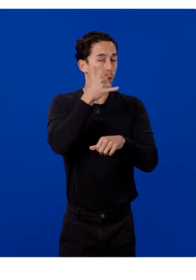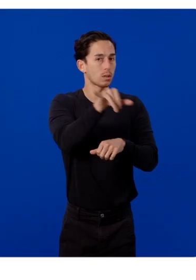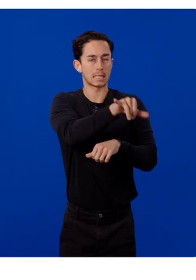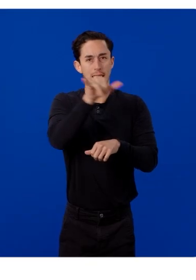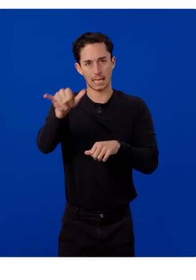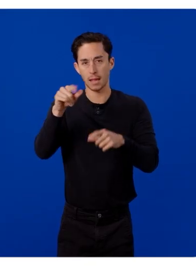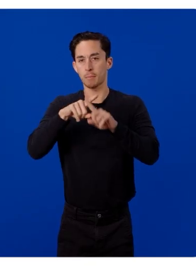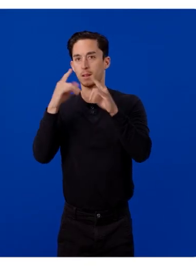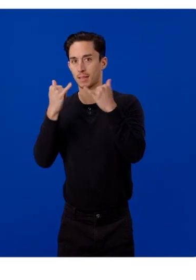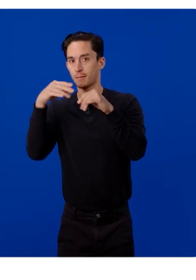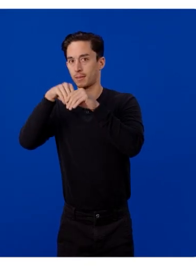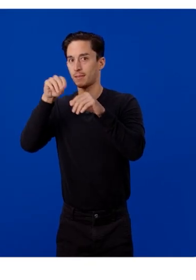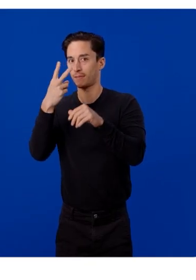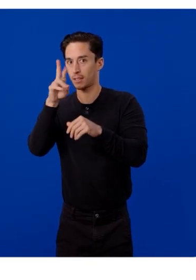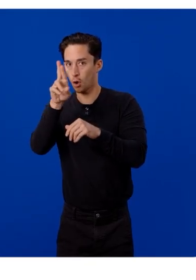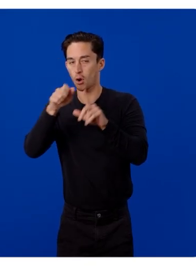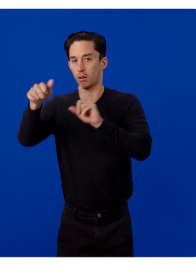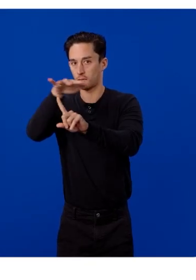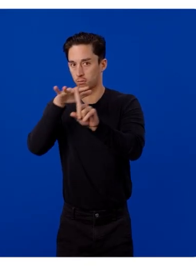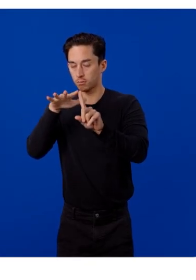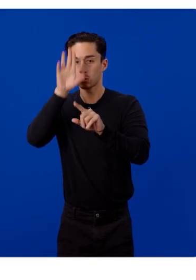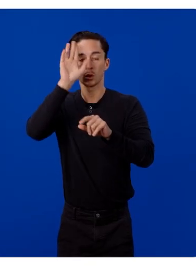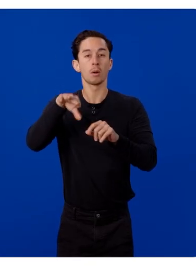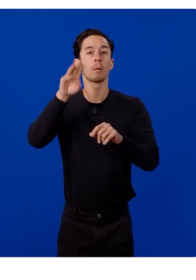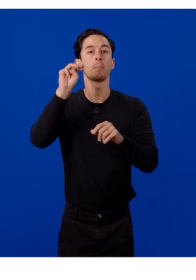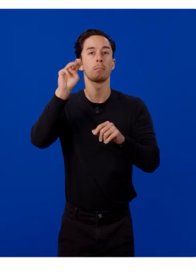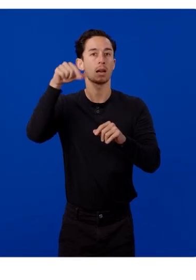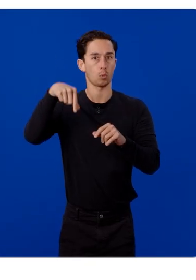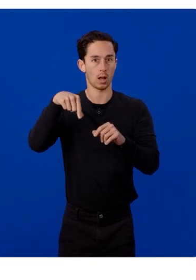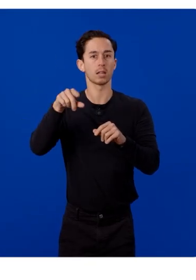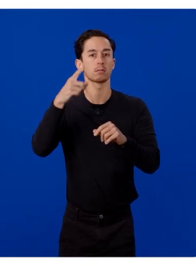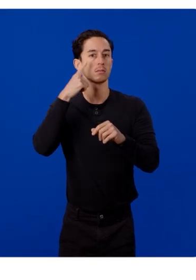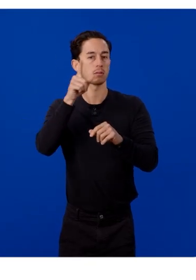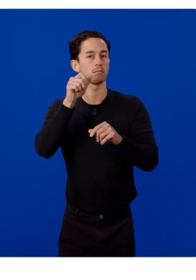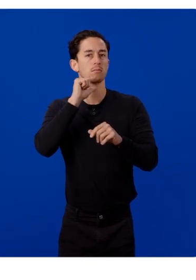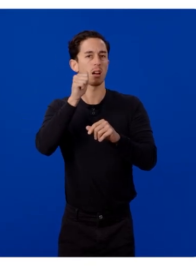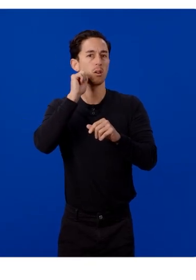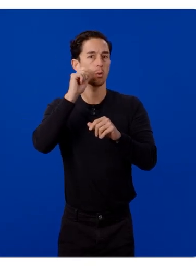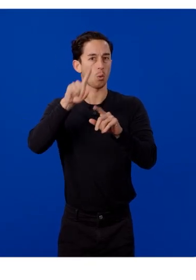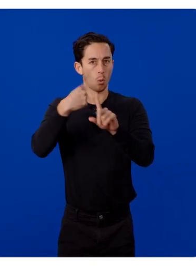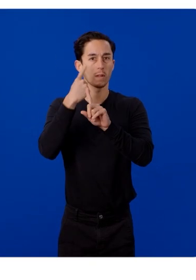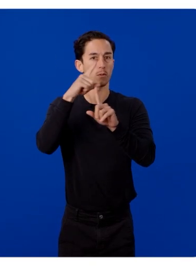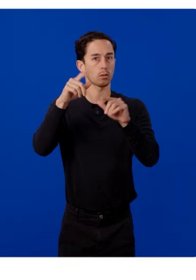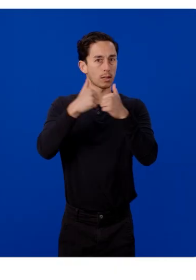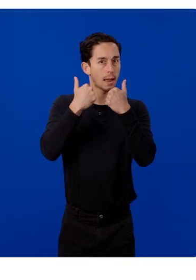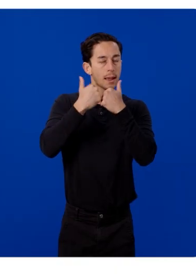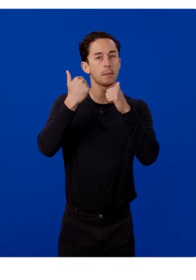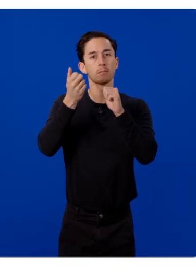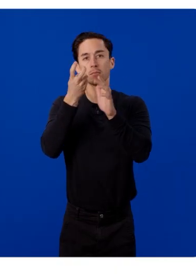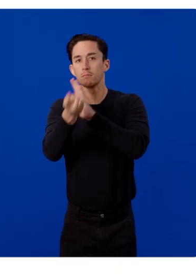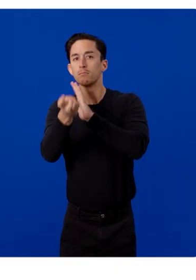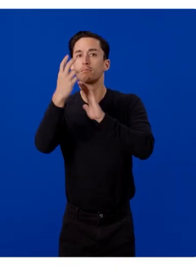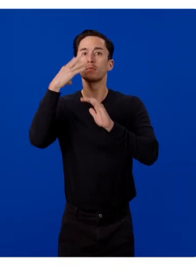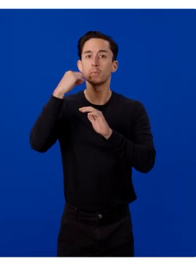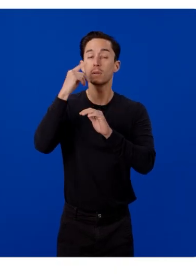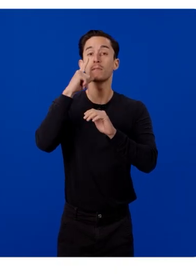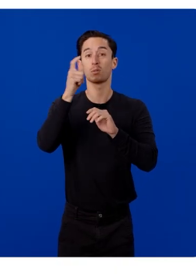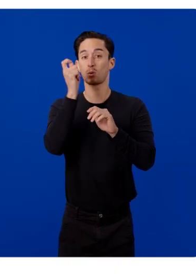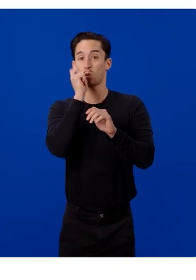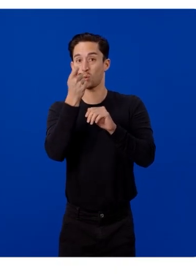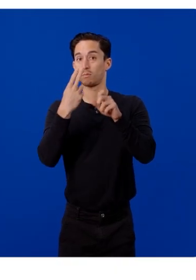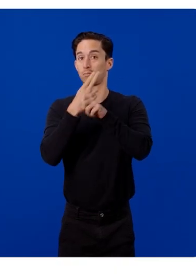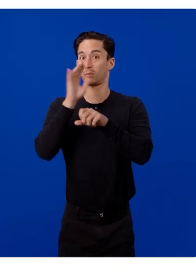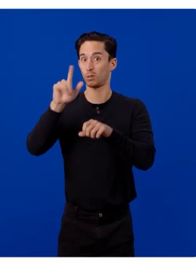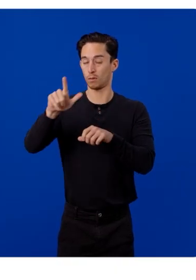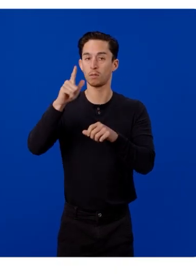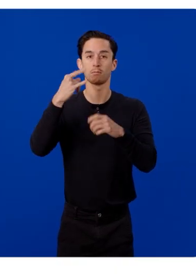can see, MetaQuest is no longer just for games or purely immersive experiences. It is also for cool and useful Android apps that